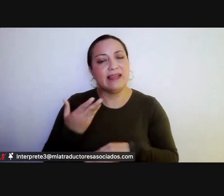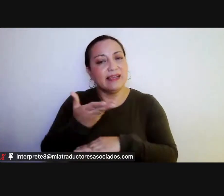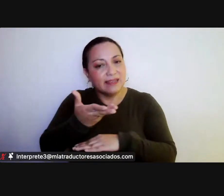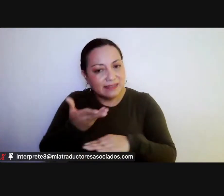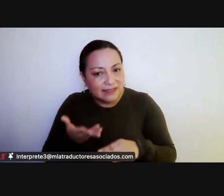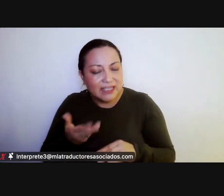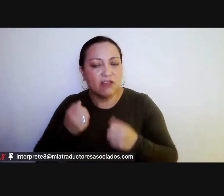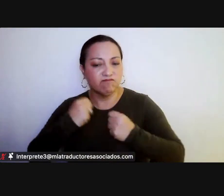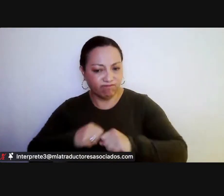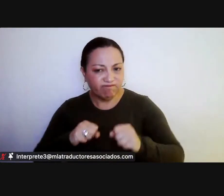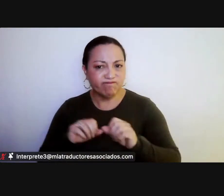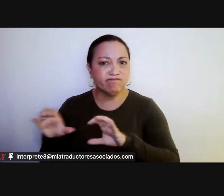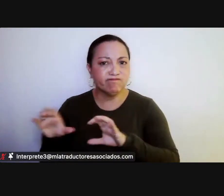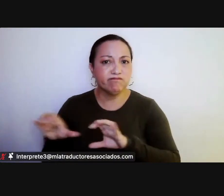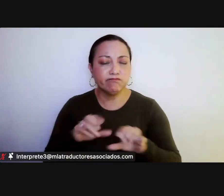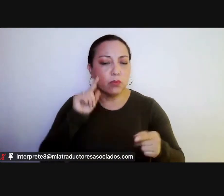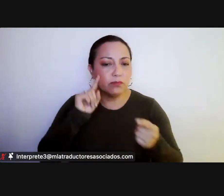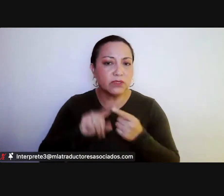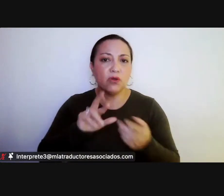an ethical